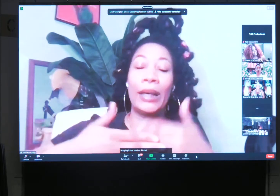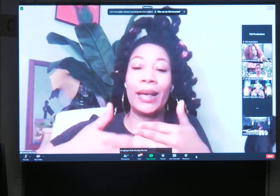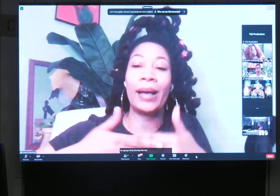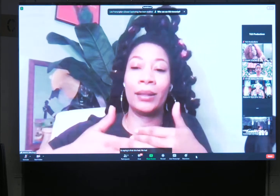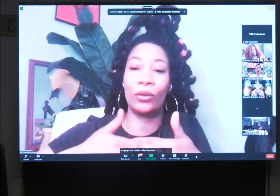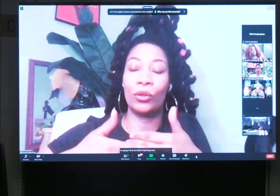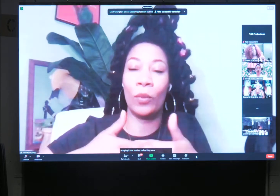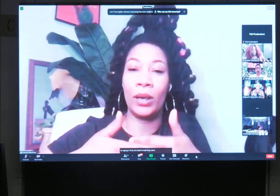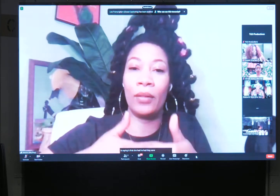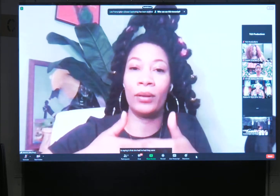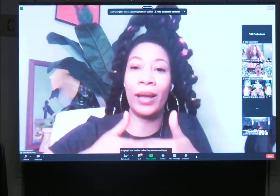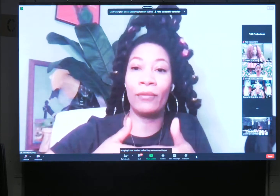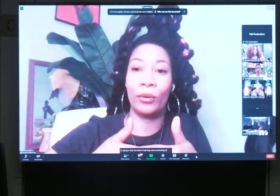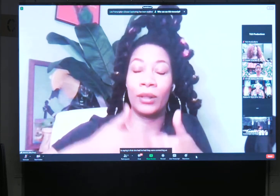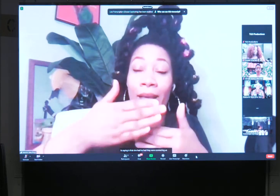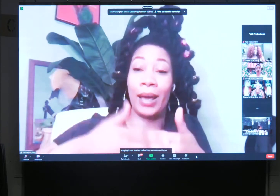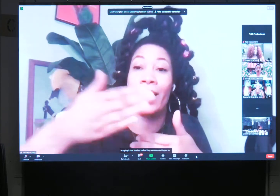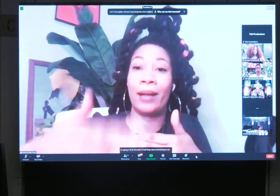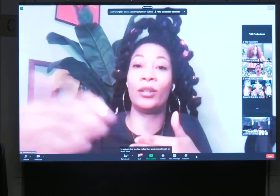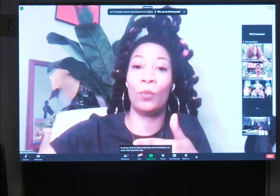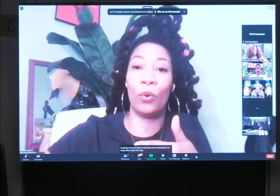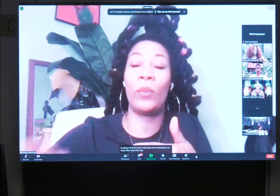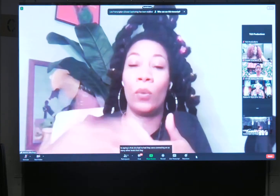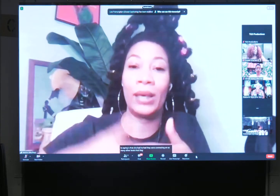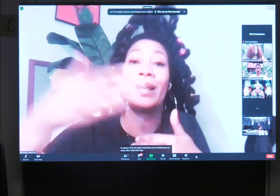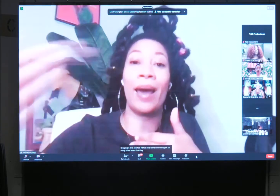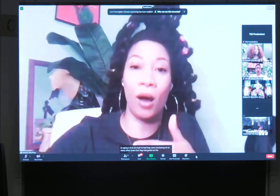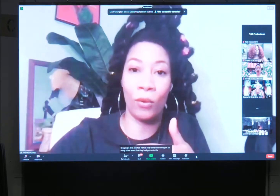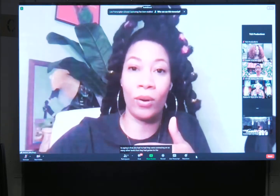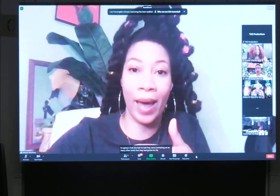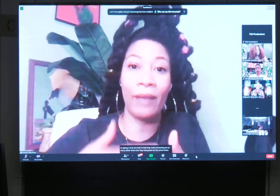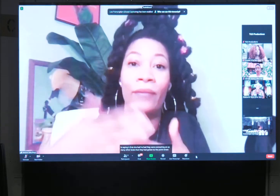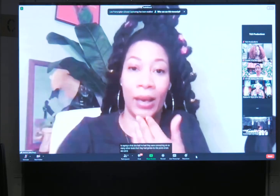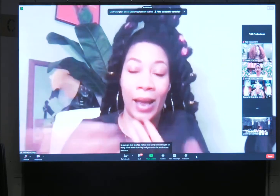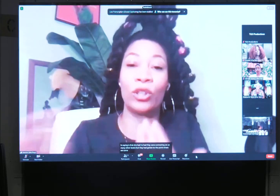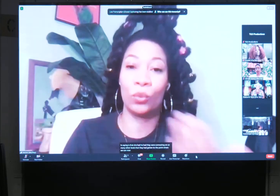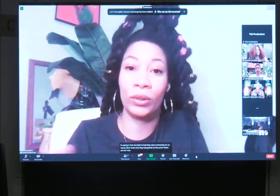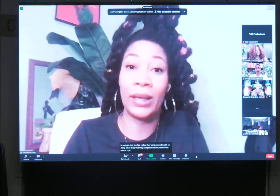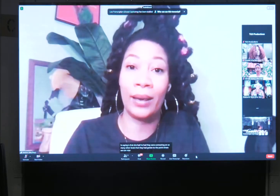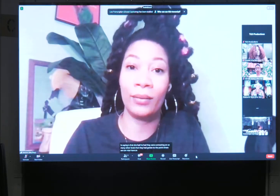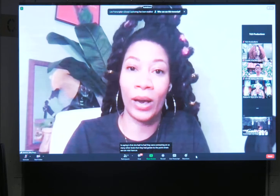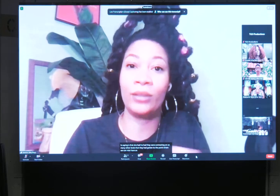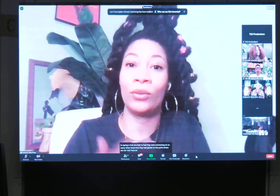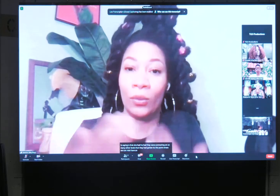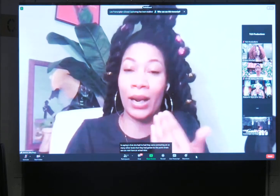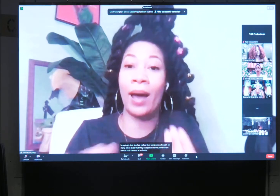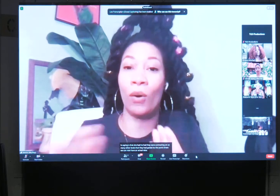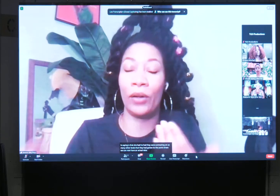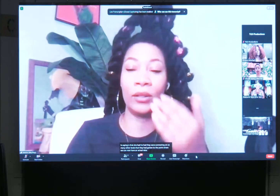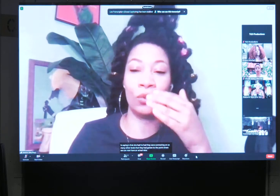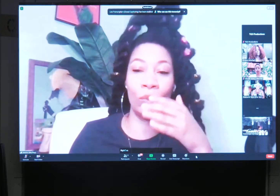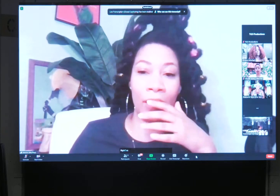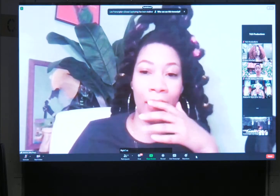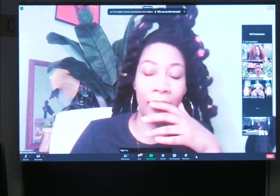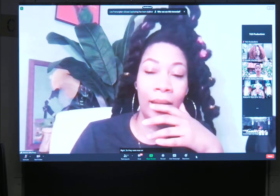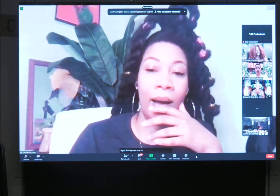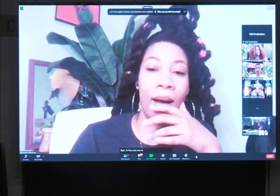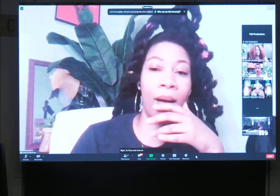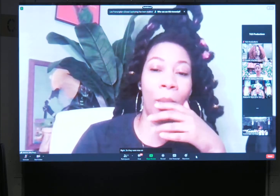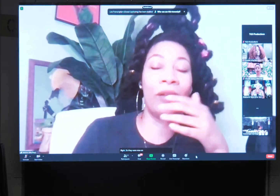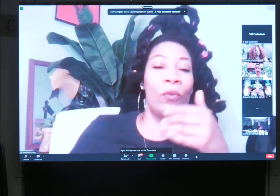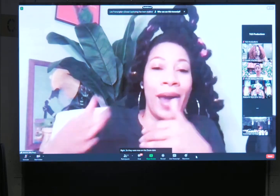they were connecting on so many other levels that they had gotten to the point where we can now have an actual date, right? So they were now on the Zoom